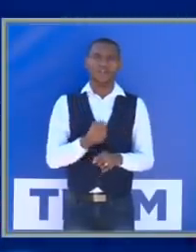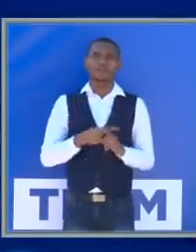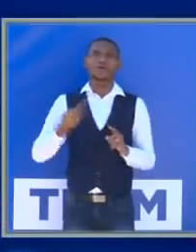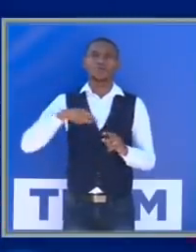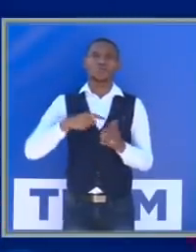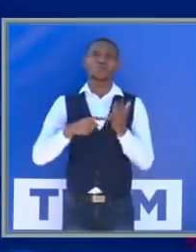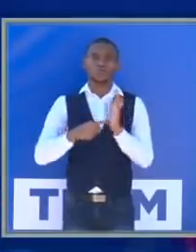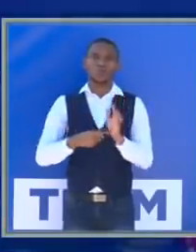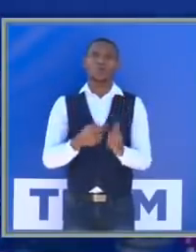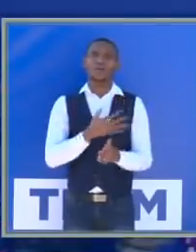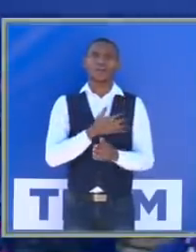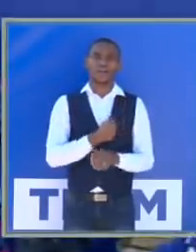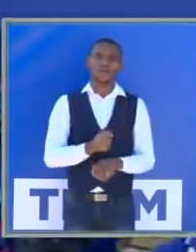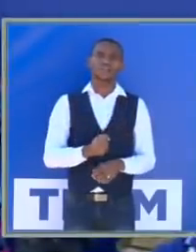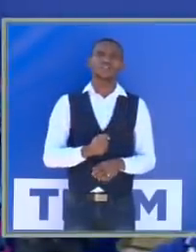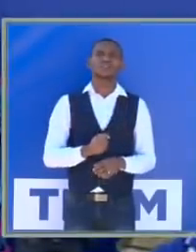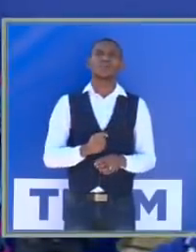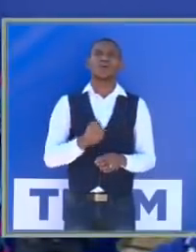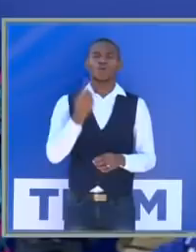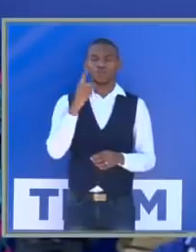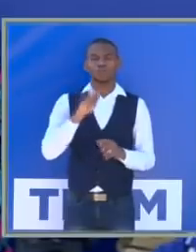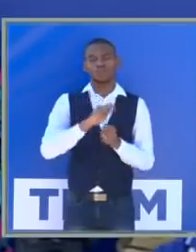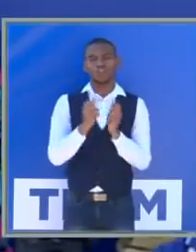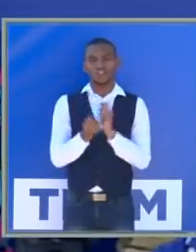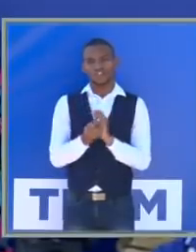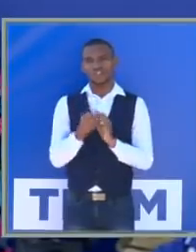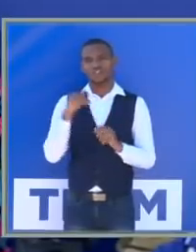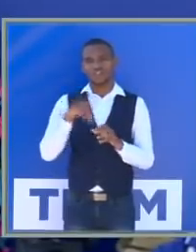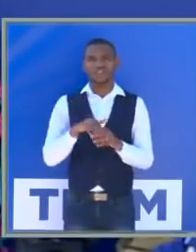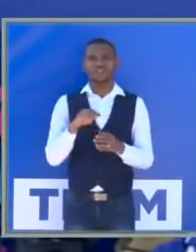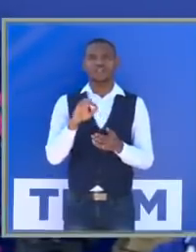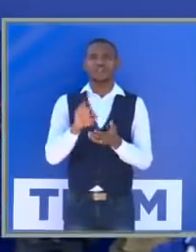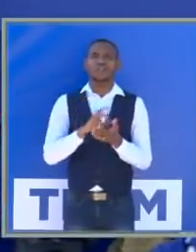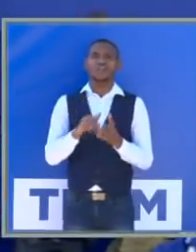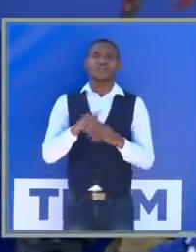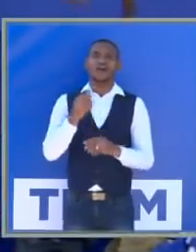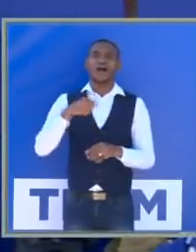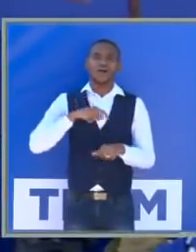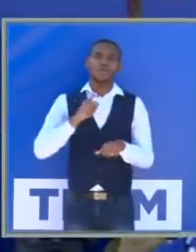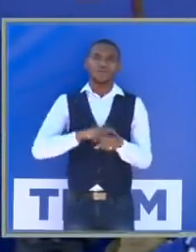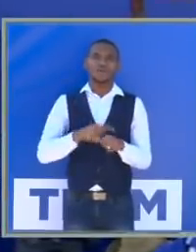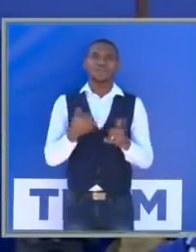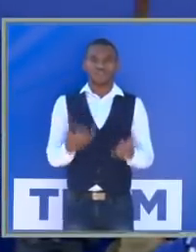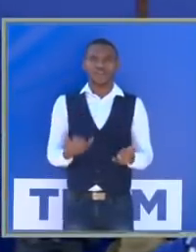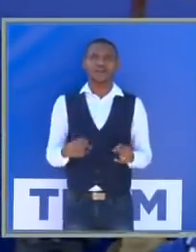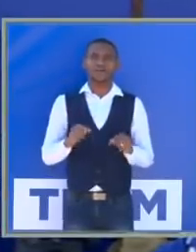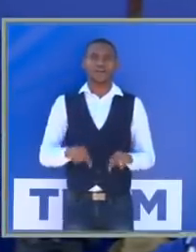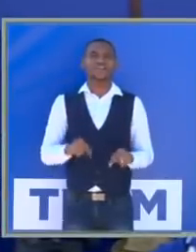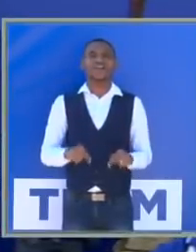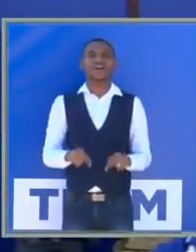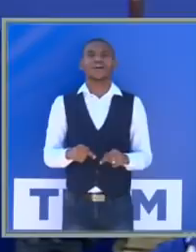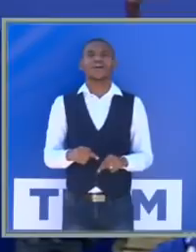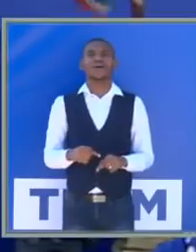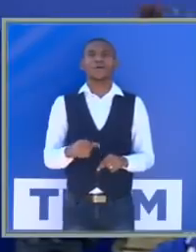show courage and hope for change in this election. Our moment is right here, right now. And as